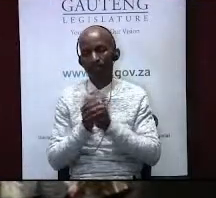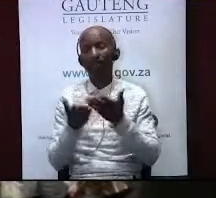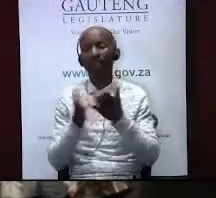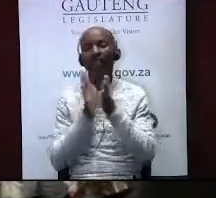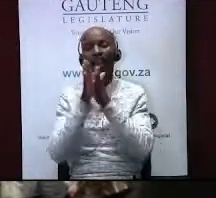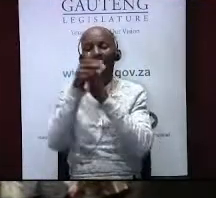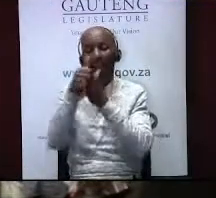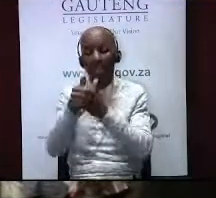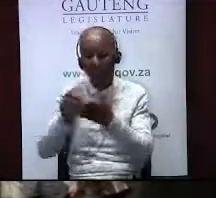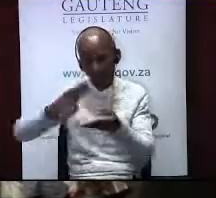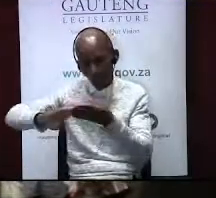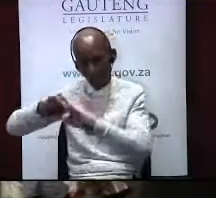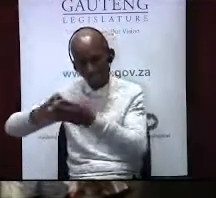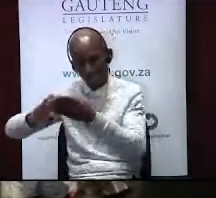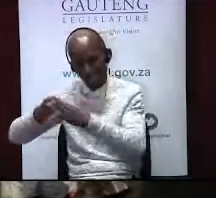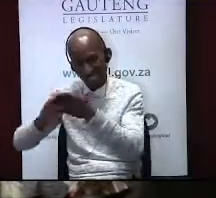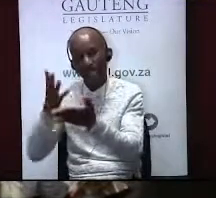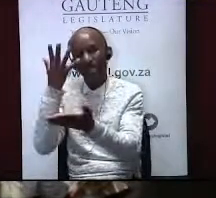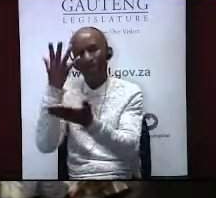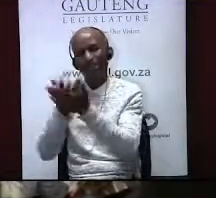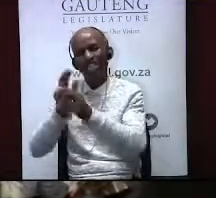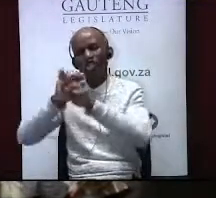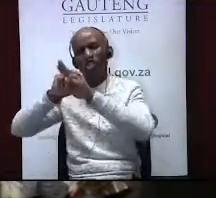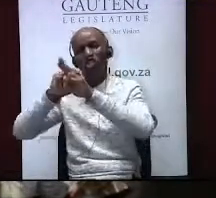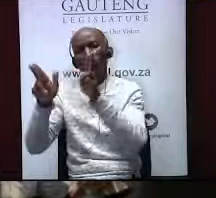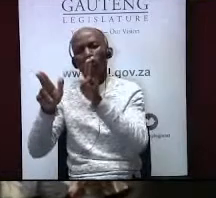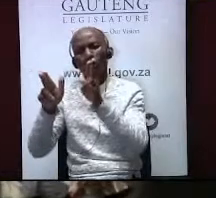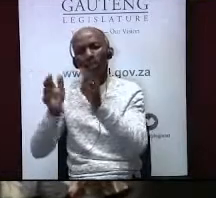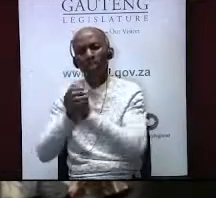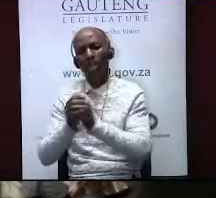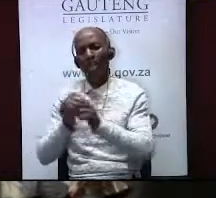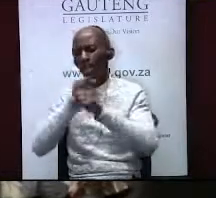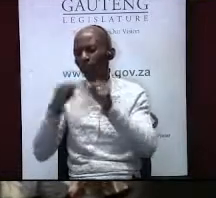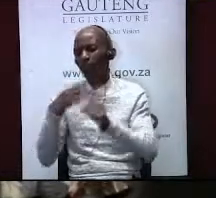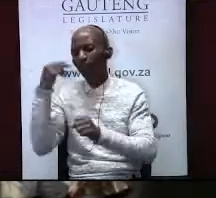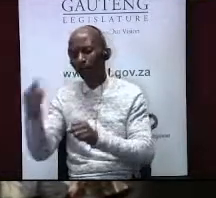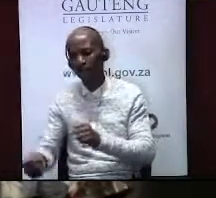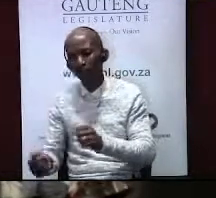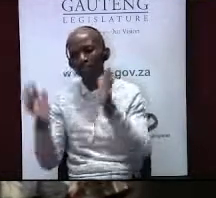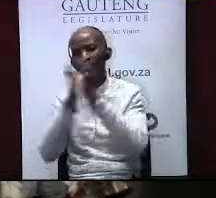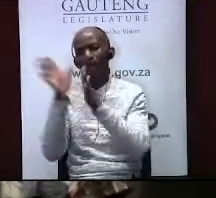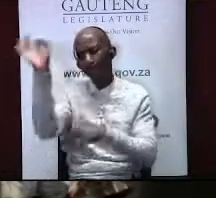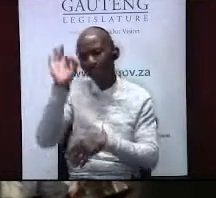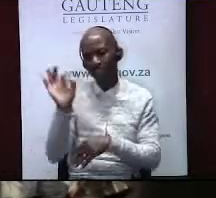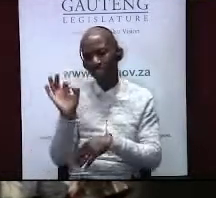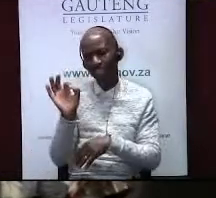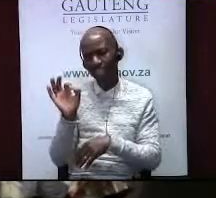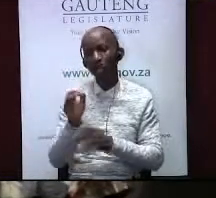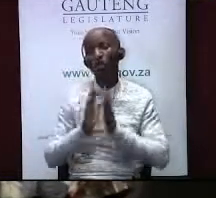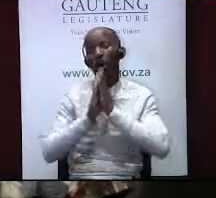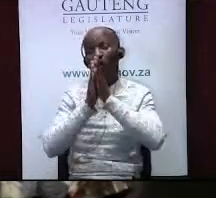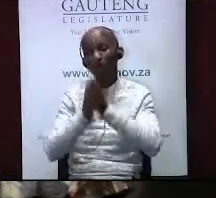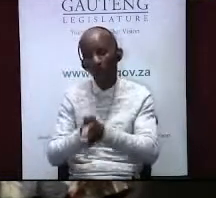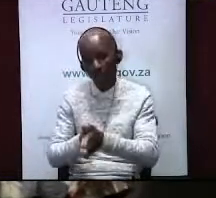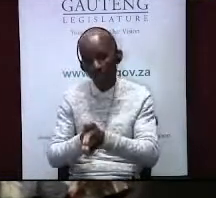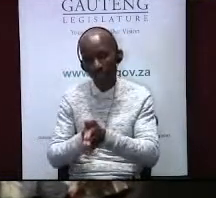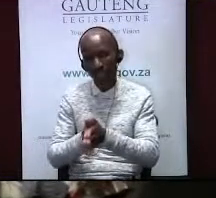chaplains of their community. It mustn't be how patela lekgetho la kereke yaka. You are called to